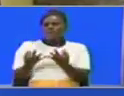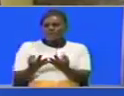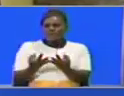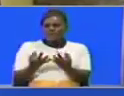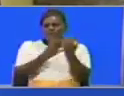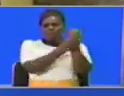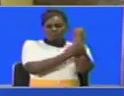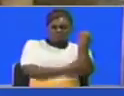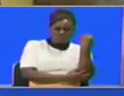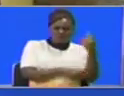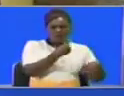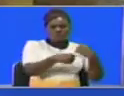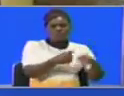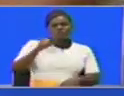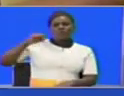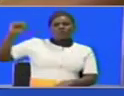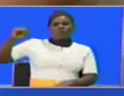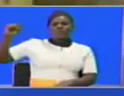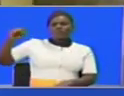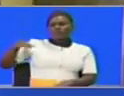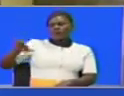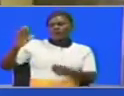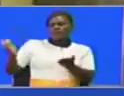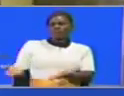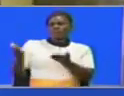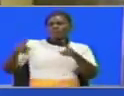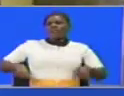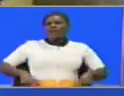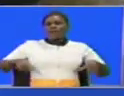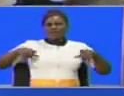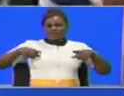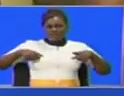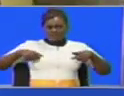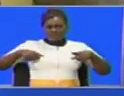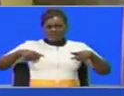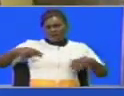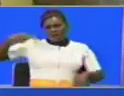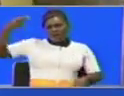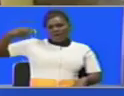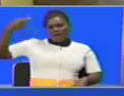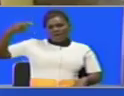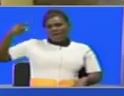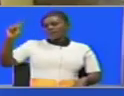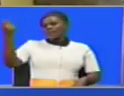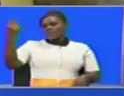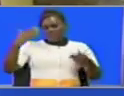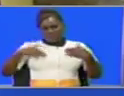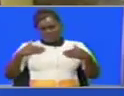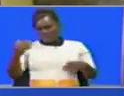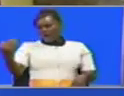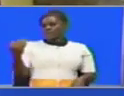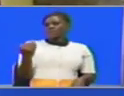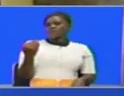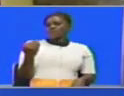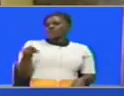in the dungeons, and the politician you have elected, their lives will always be hi. So Kenyans, ask yourselves,